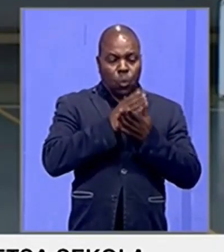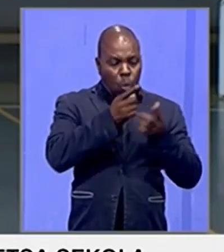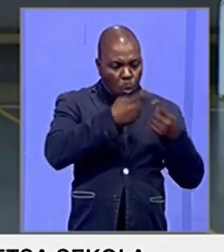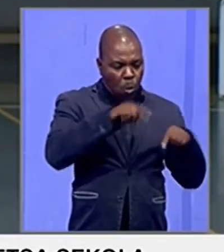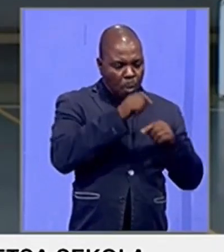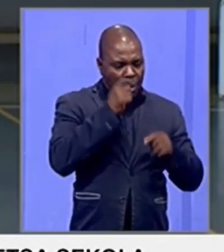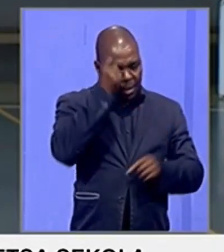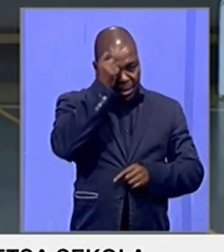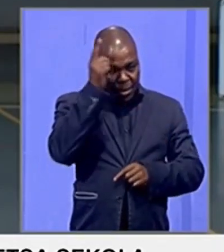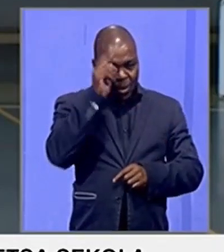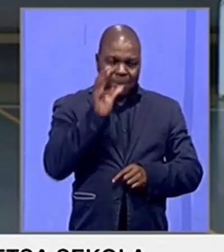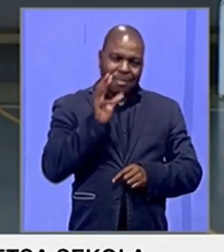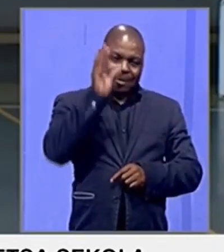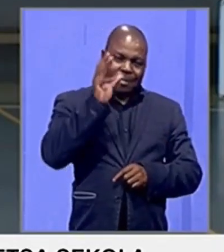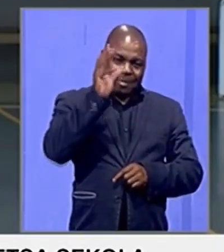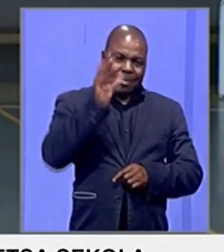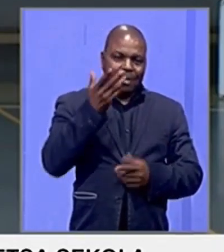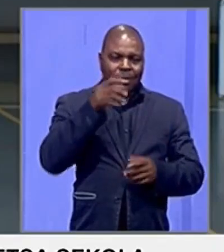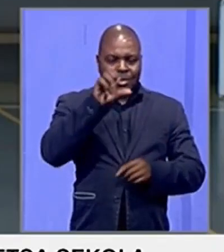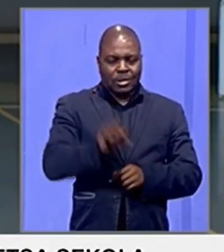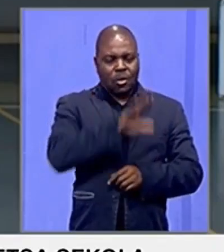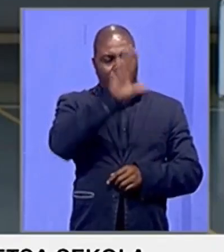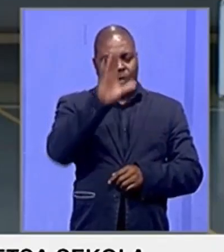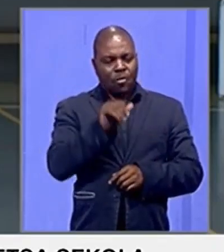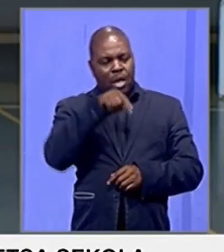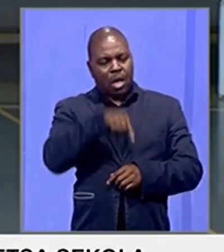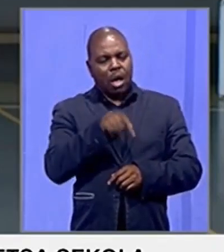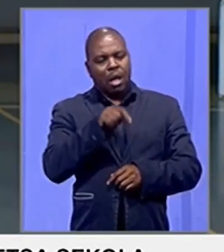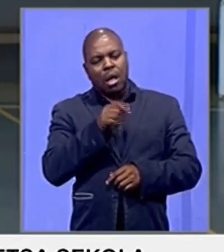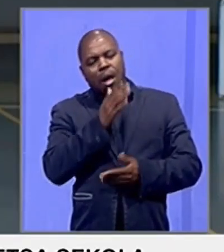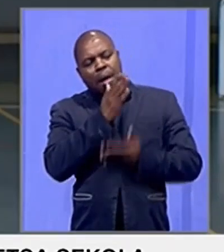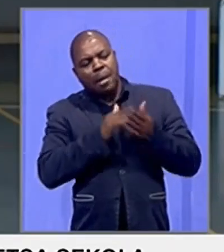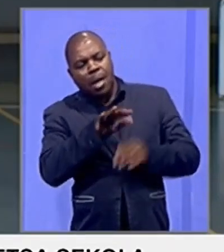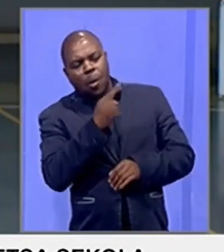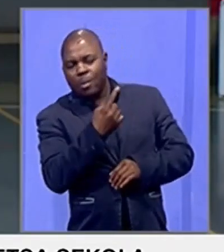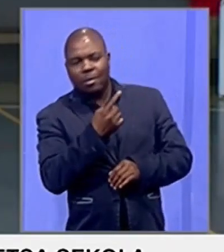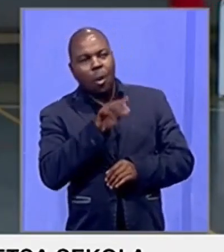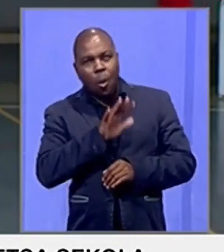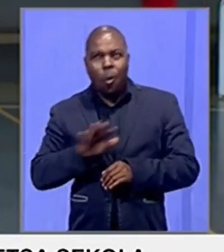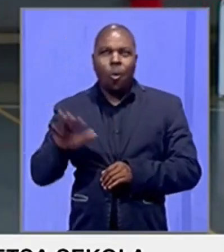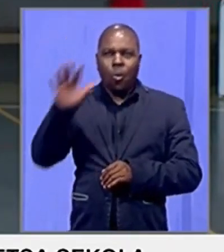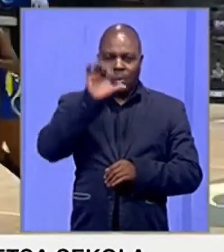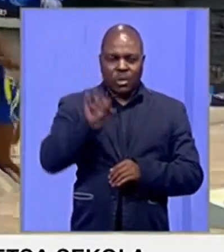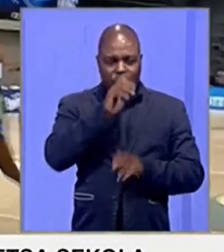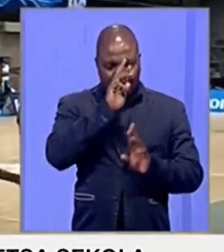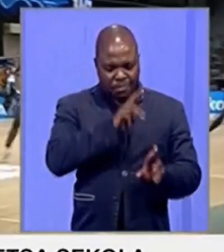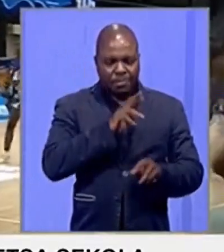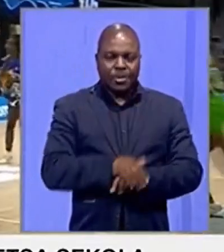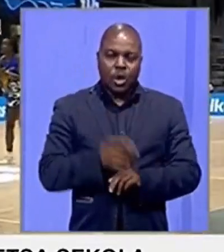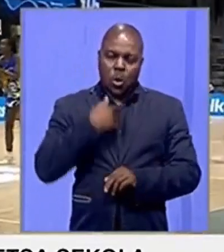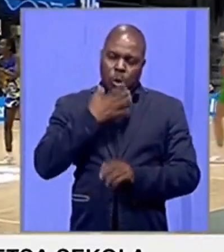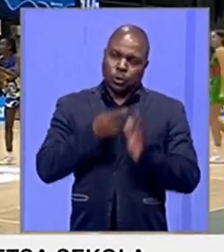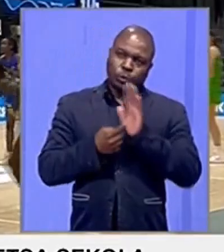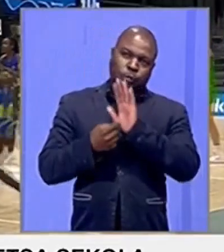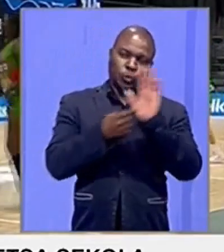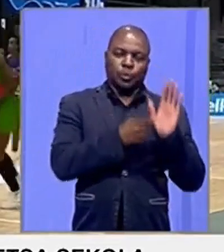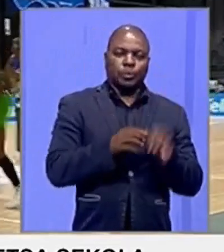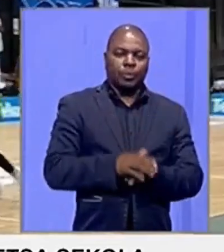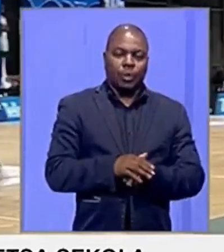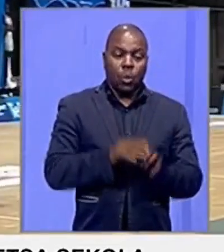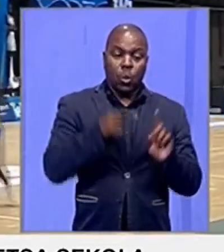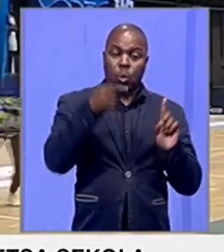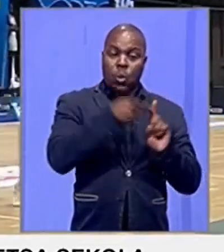that netball is great throughout South Africa, not just in one part of South Africa, and that's what we want to just showcase. Ho sa le jwalo Modau